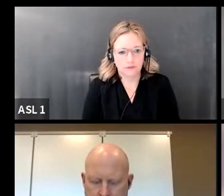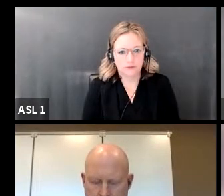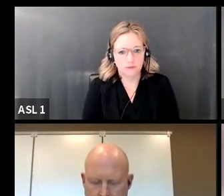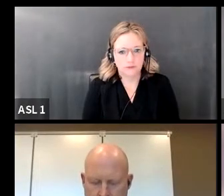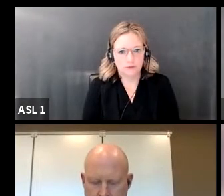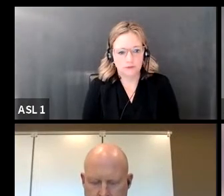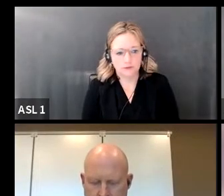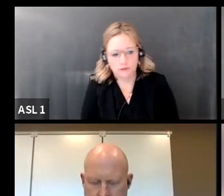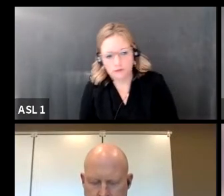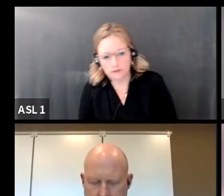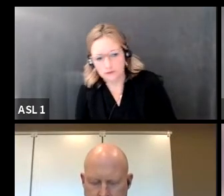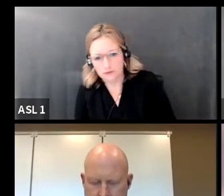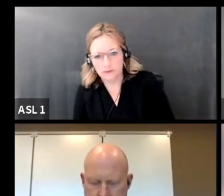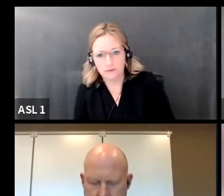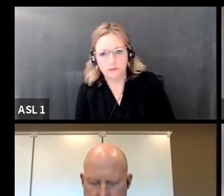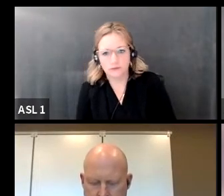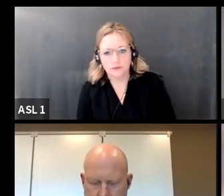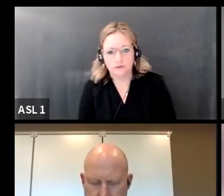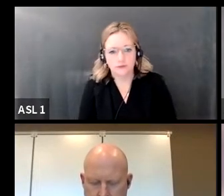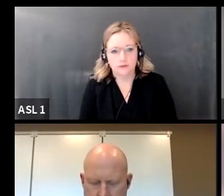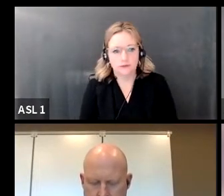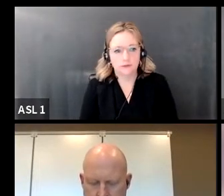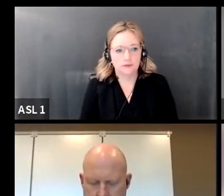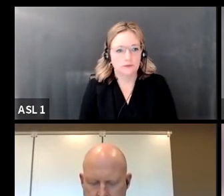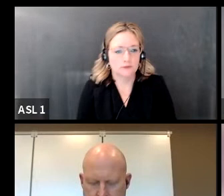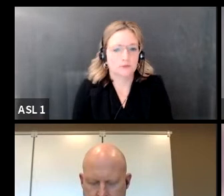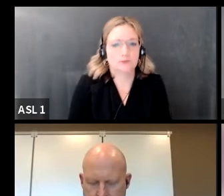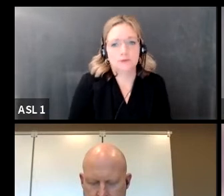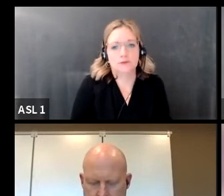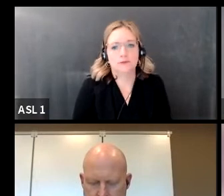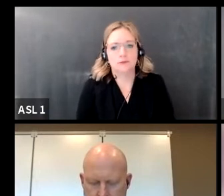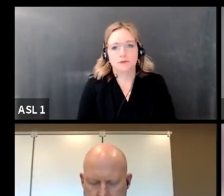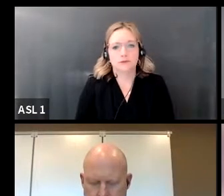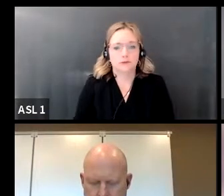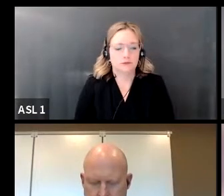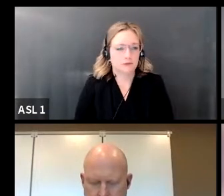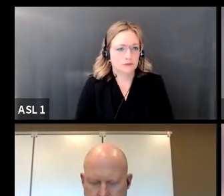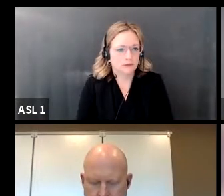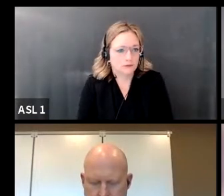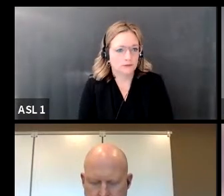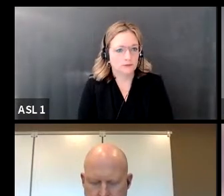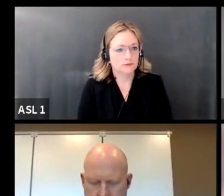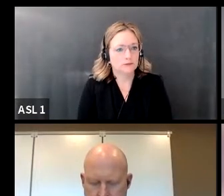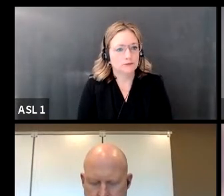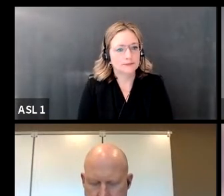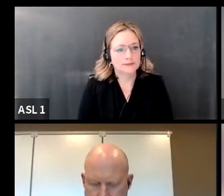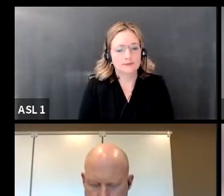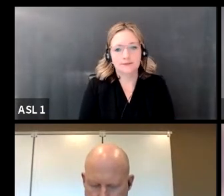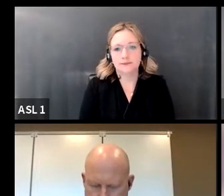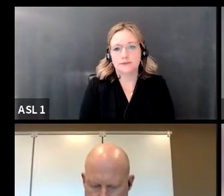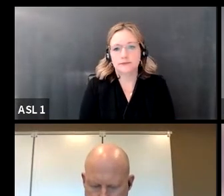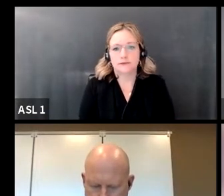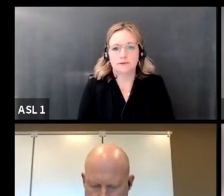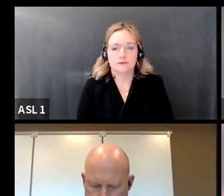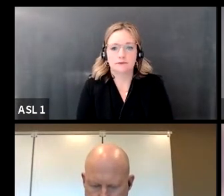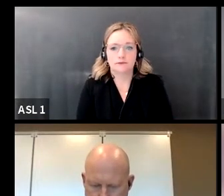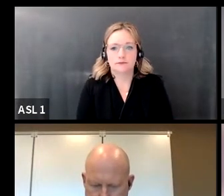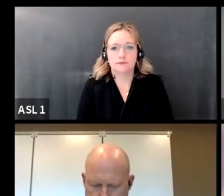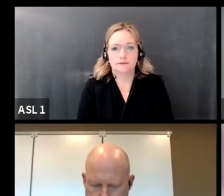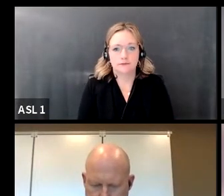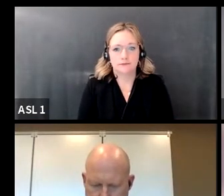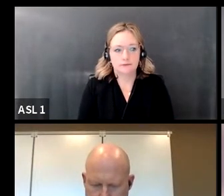be subject to to the city so here is my question and if you can enlighten me that for